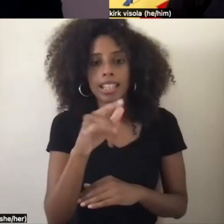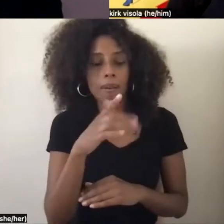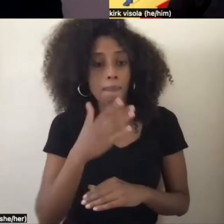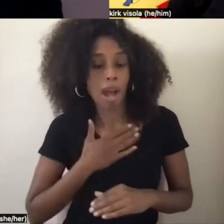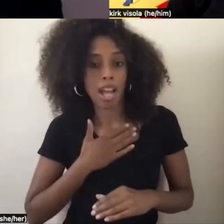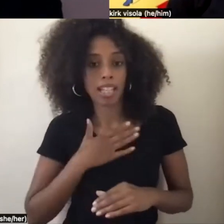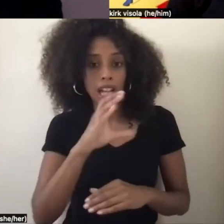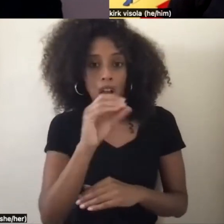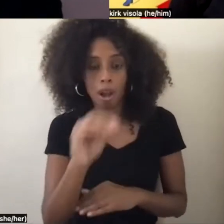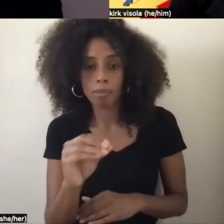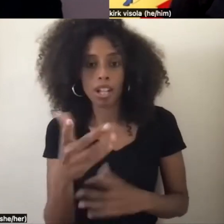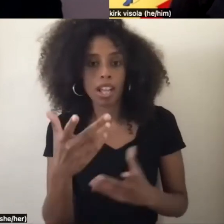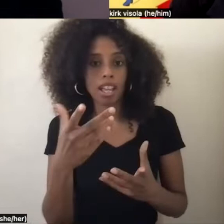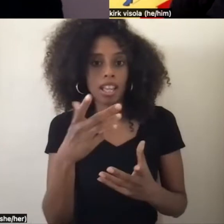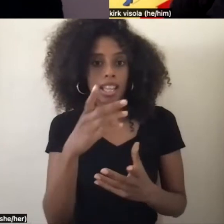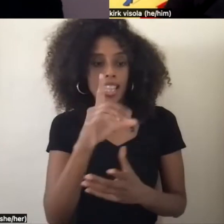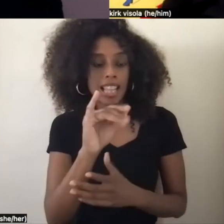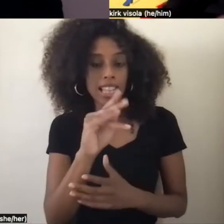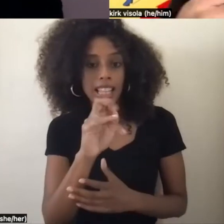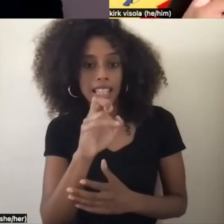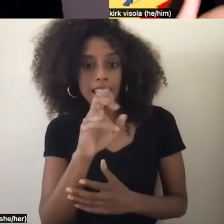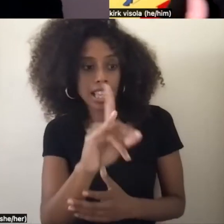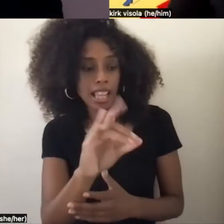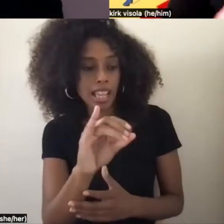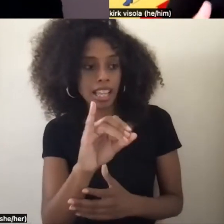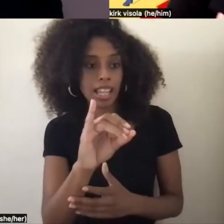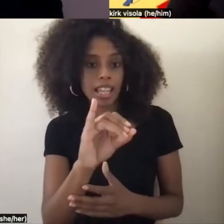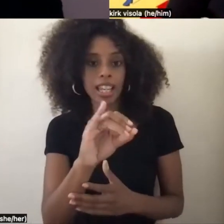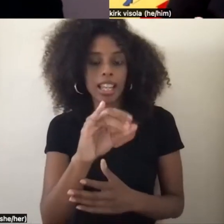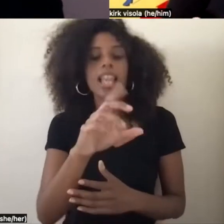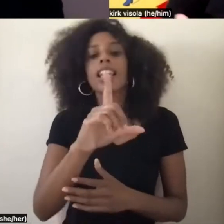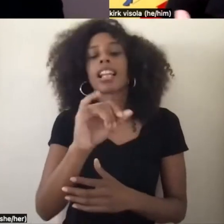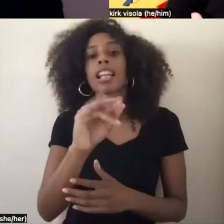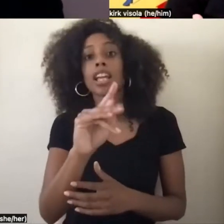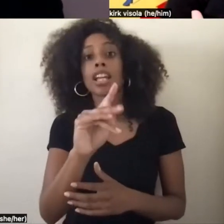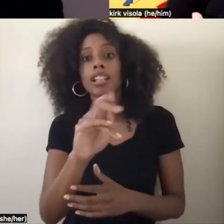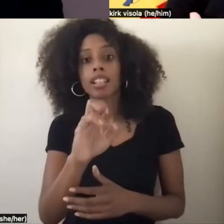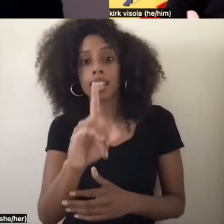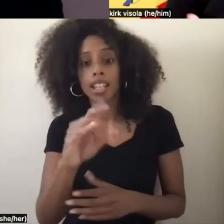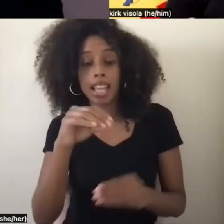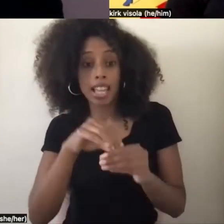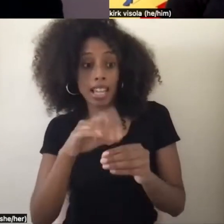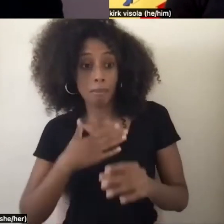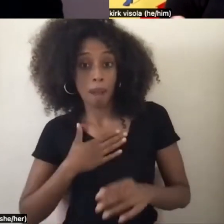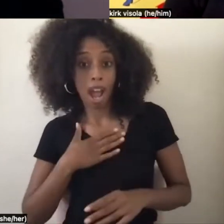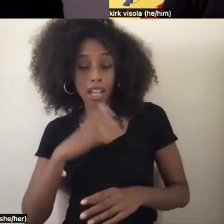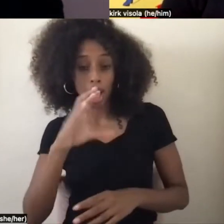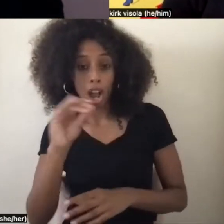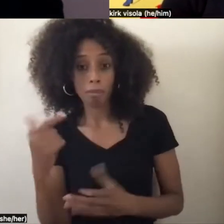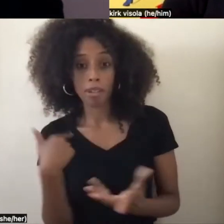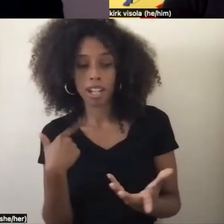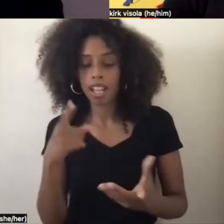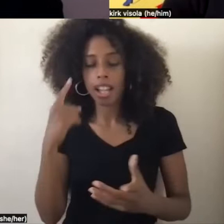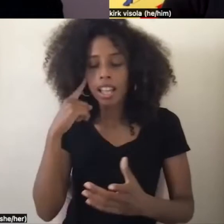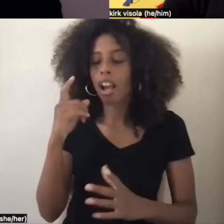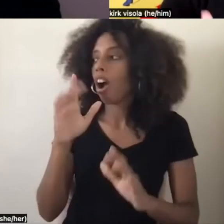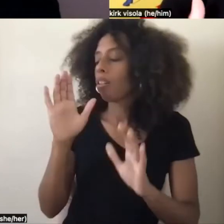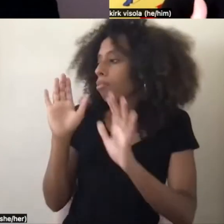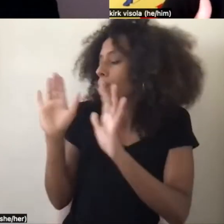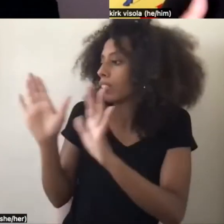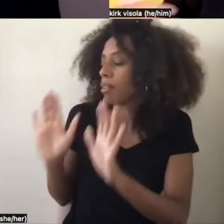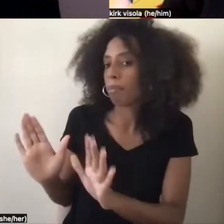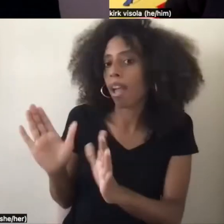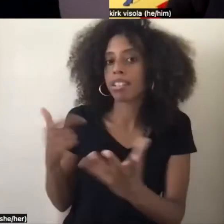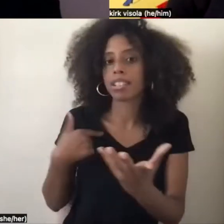and they're just shocked at like, "Wow, this is great." Because most designers, when you think of designers, you don't think of me. Like,